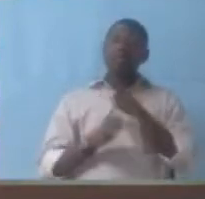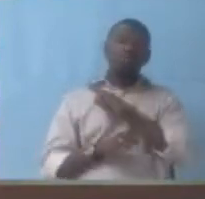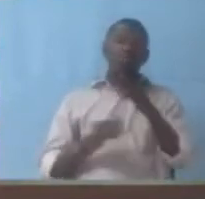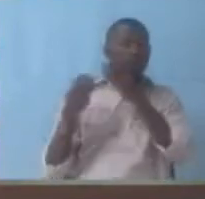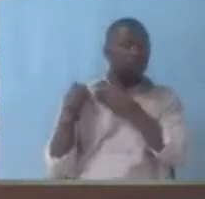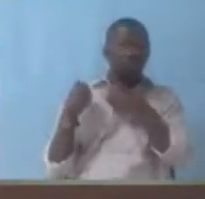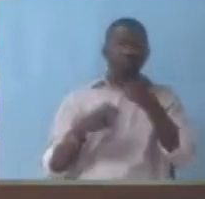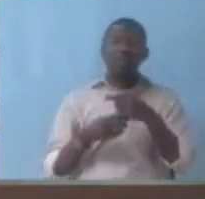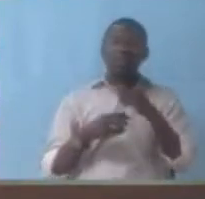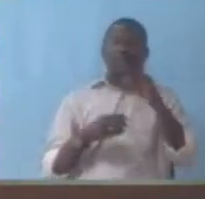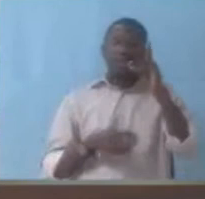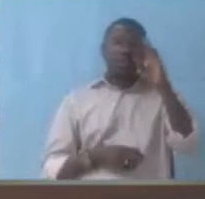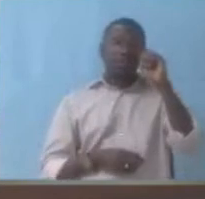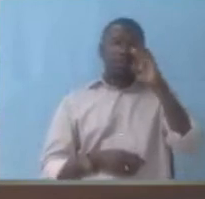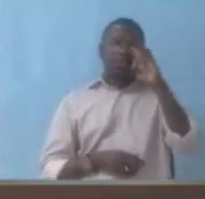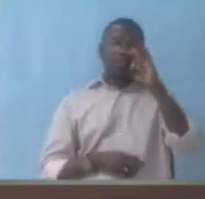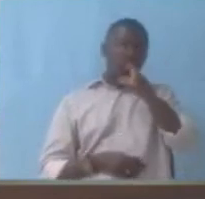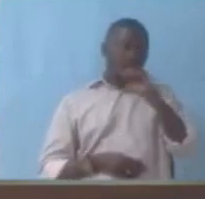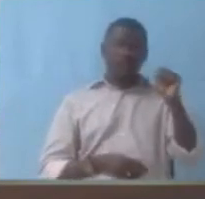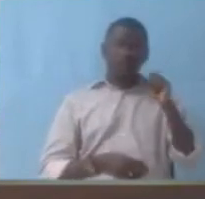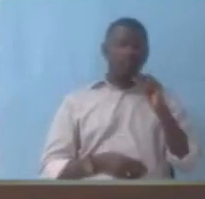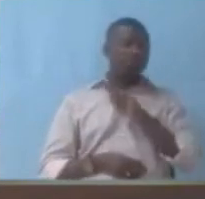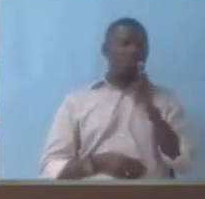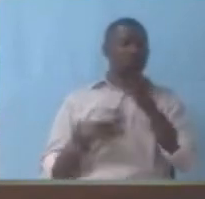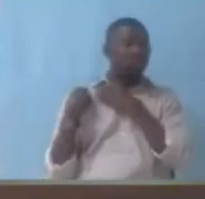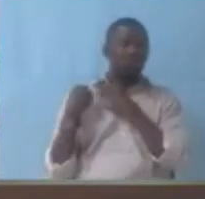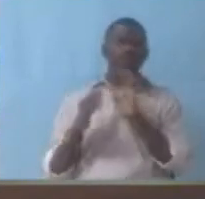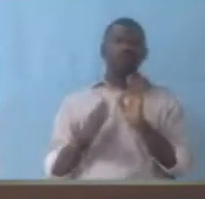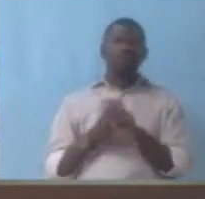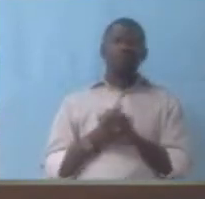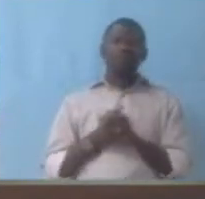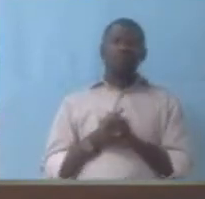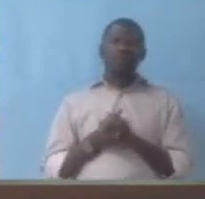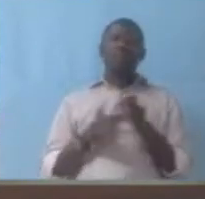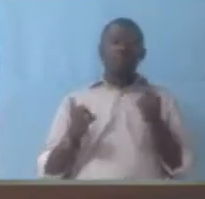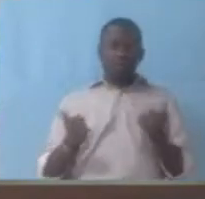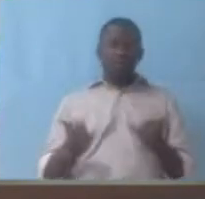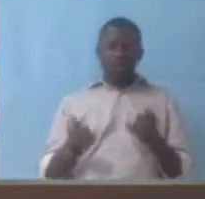Right. I take no responsibility. You have now reminded me of my question.